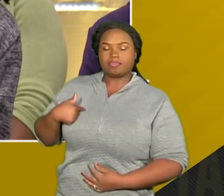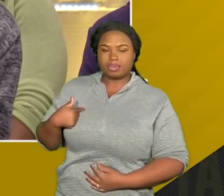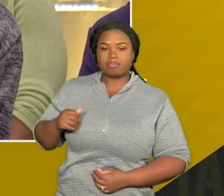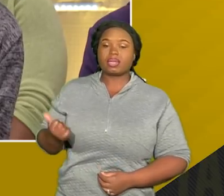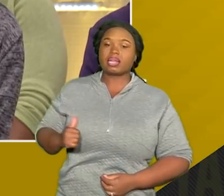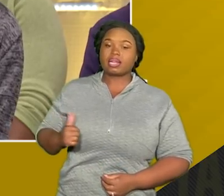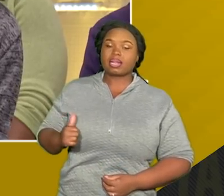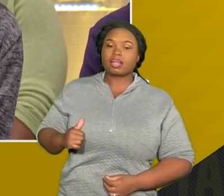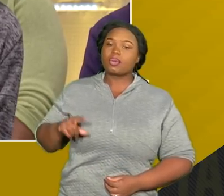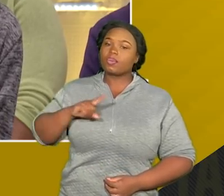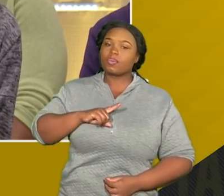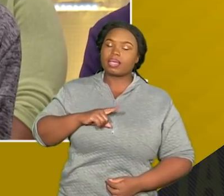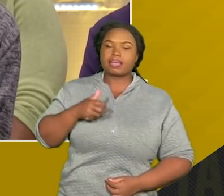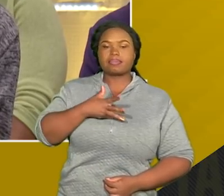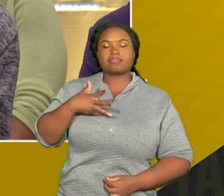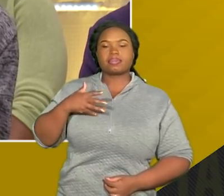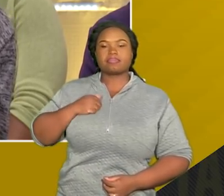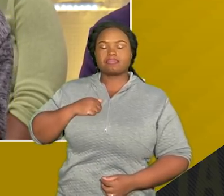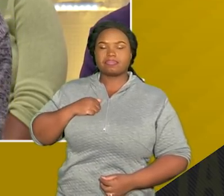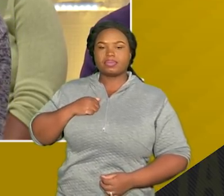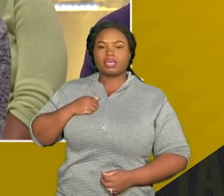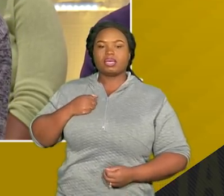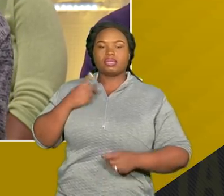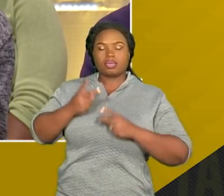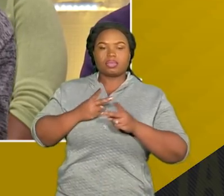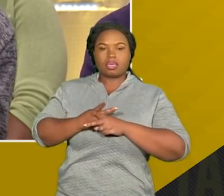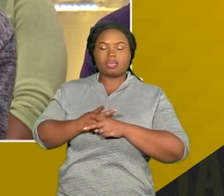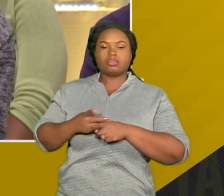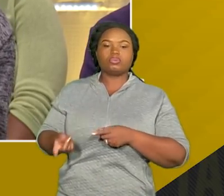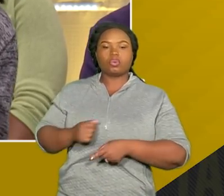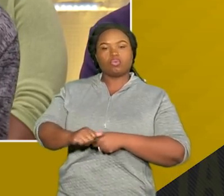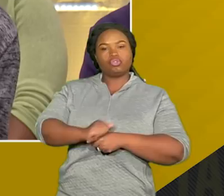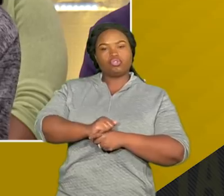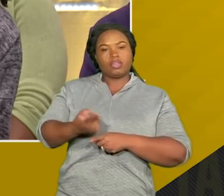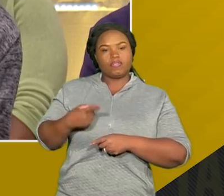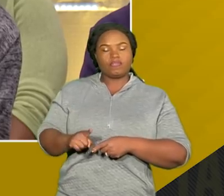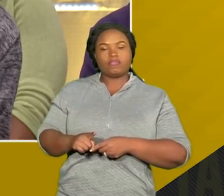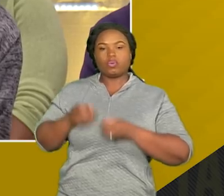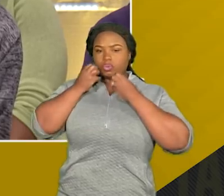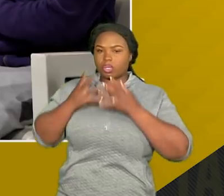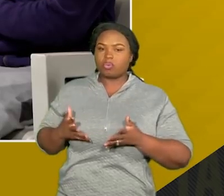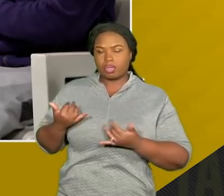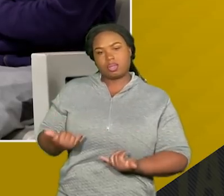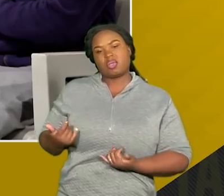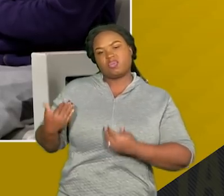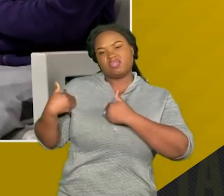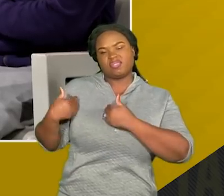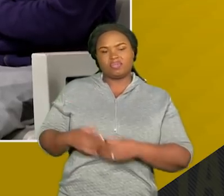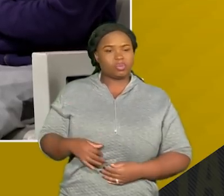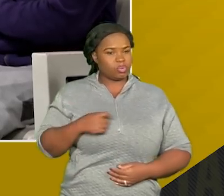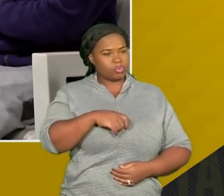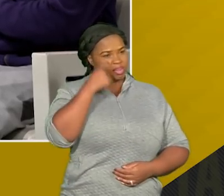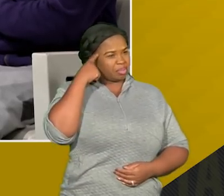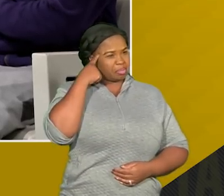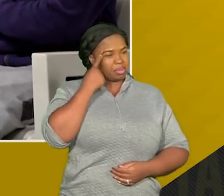umamam uyathwasa. So wathwasa ngoke ngoku sikhuseleke ngaye. Okay. Do you think that if you ever go to a